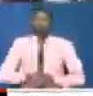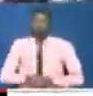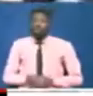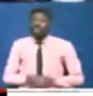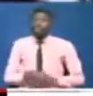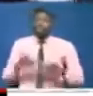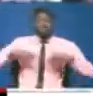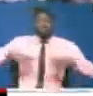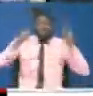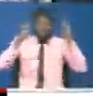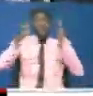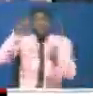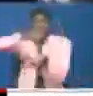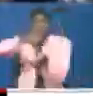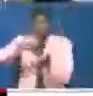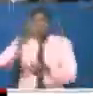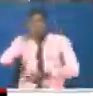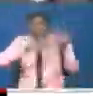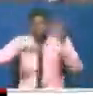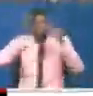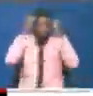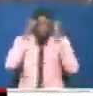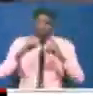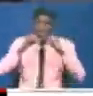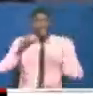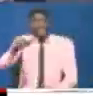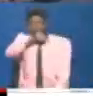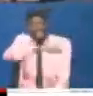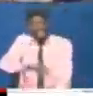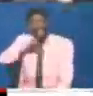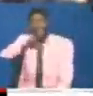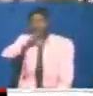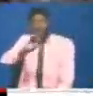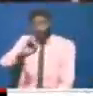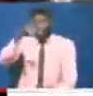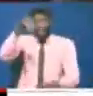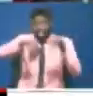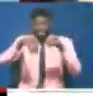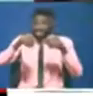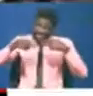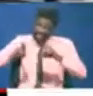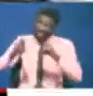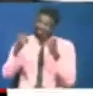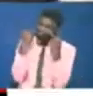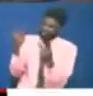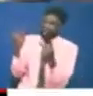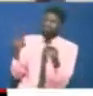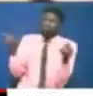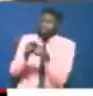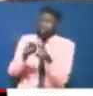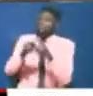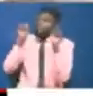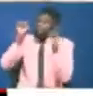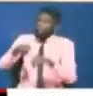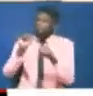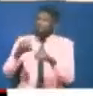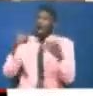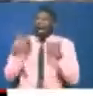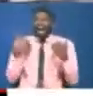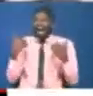students, claimed the area returning officer had displayed signs of being compromised by holding secret meetings